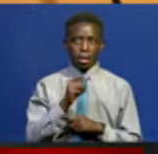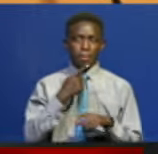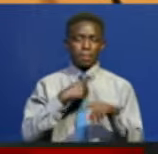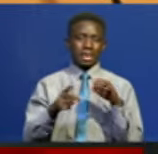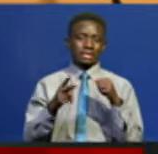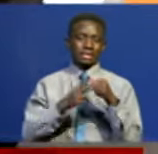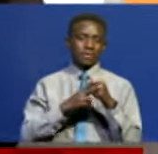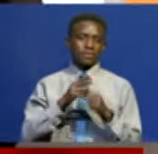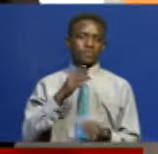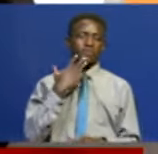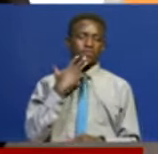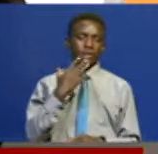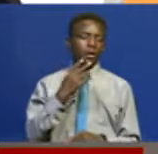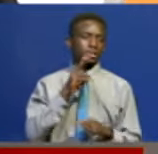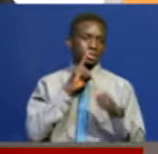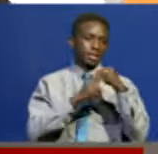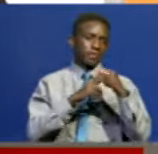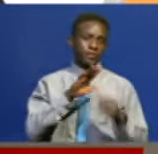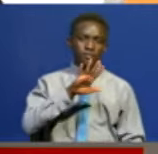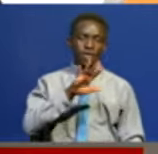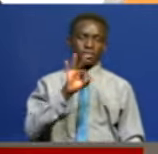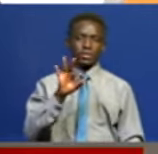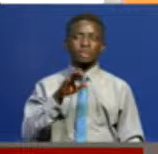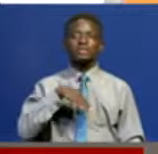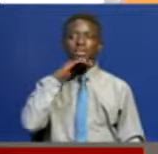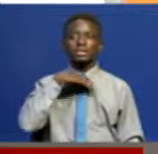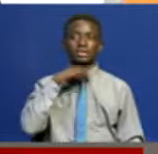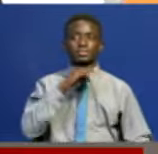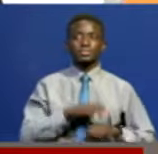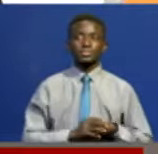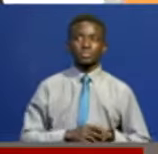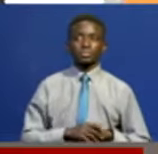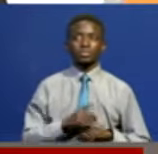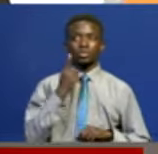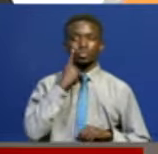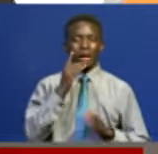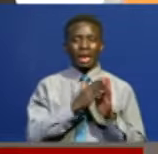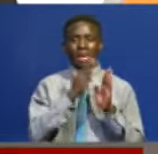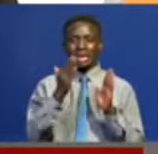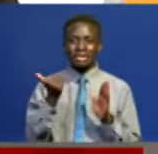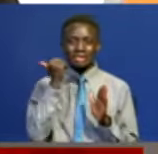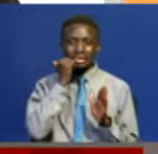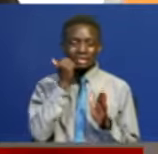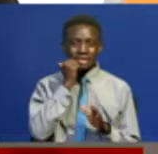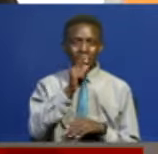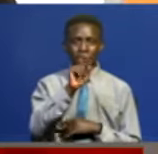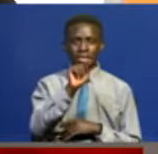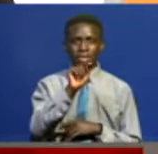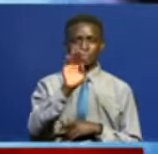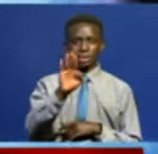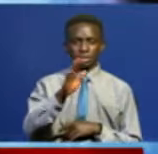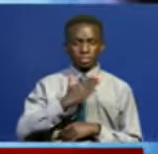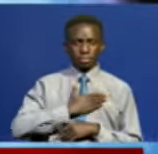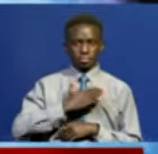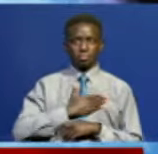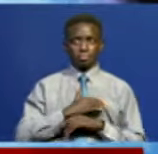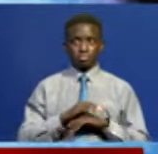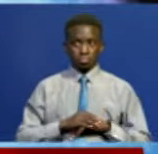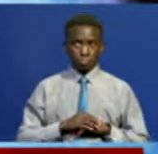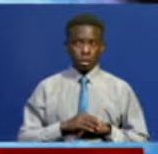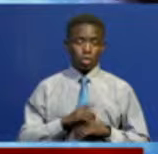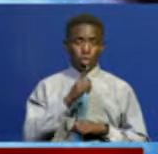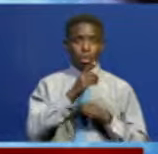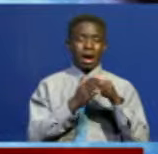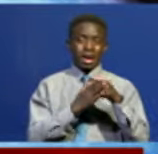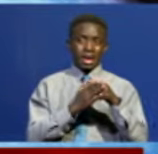deaths. We now move to the next disease, which is tuberculosis, better known as TB. In